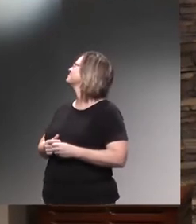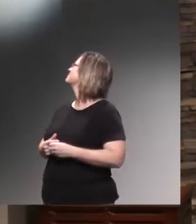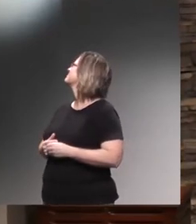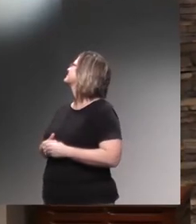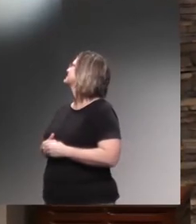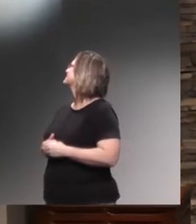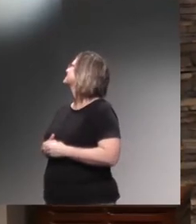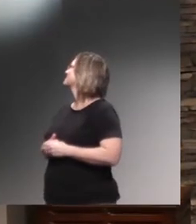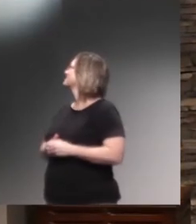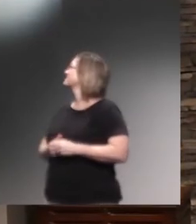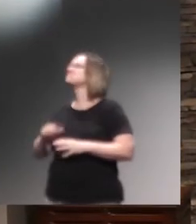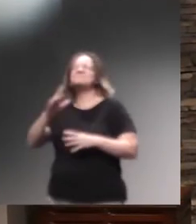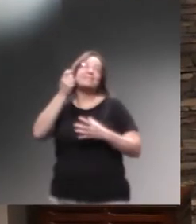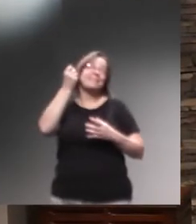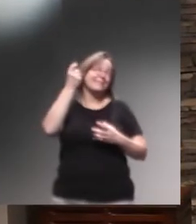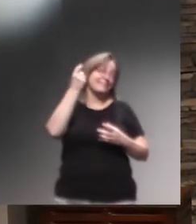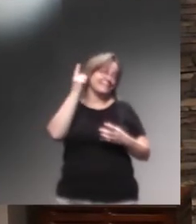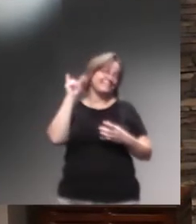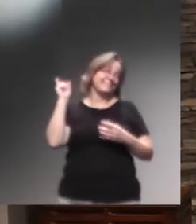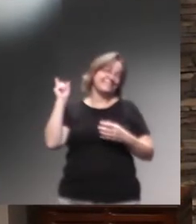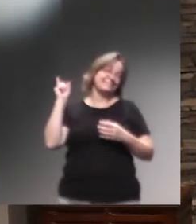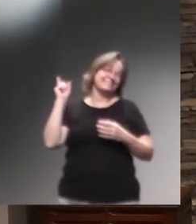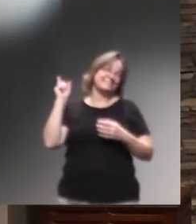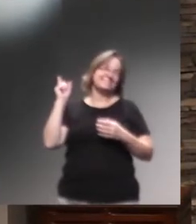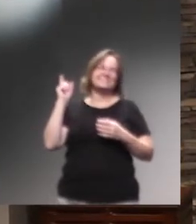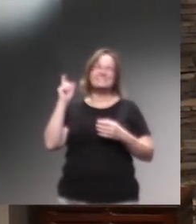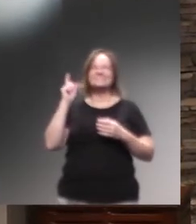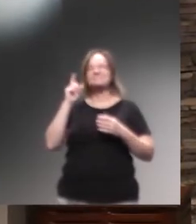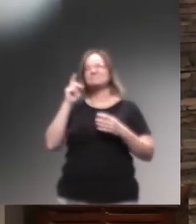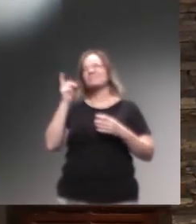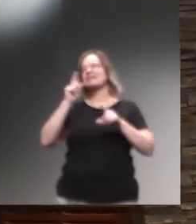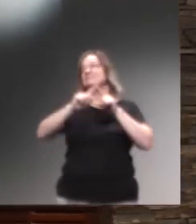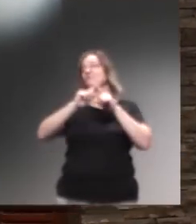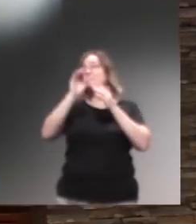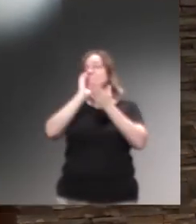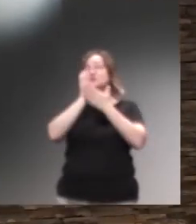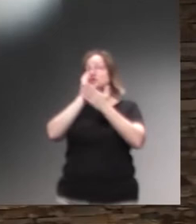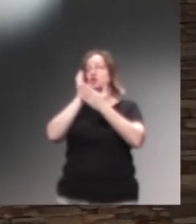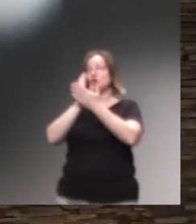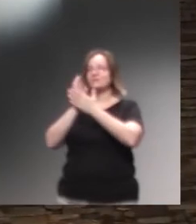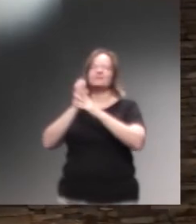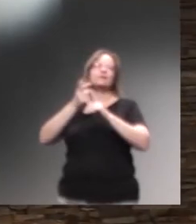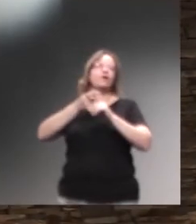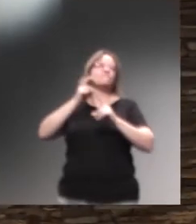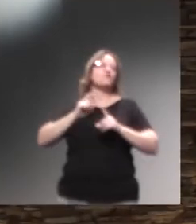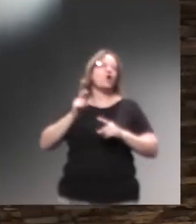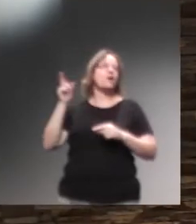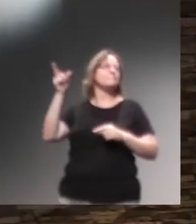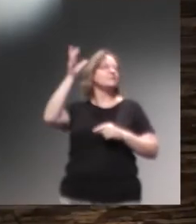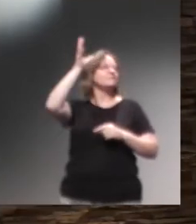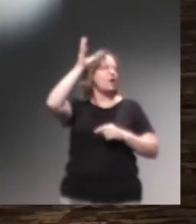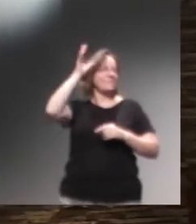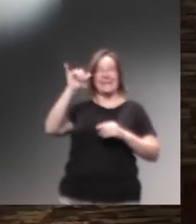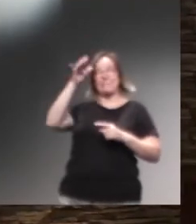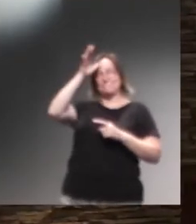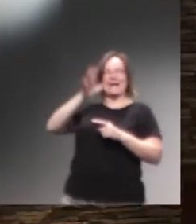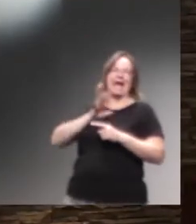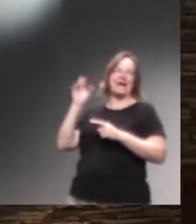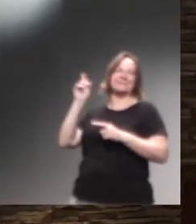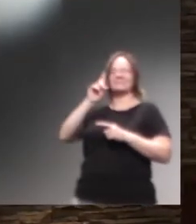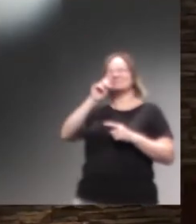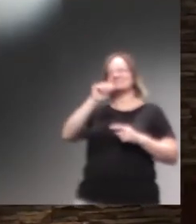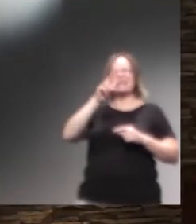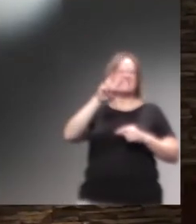all part of a series of art done by the gentleman in the picture is actually the artist. His name is Dave